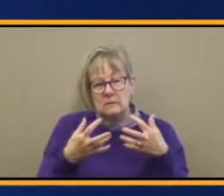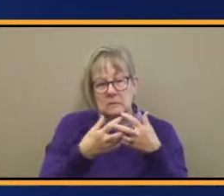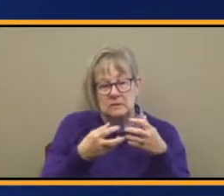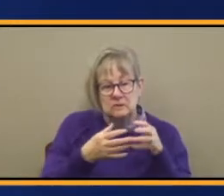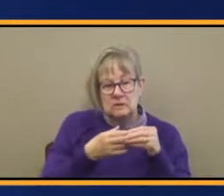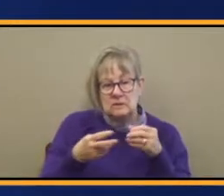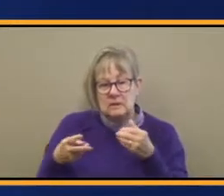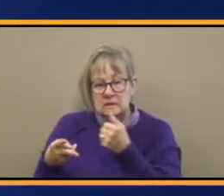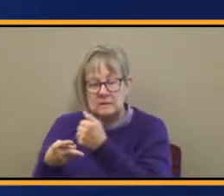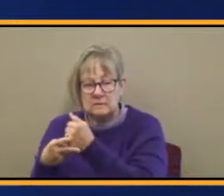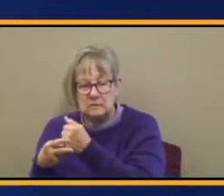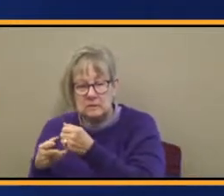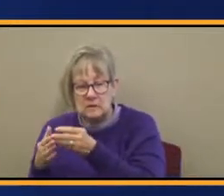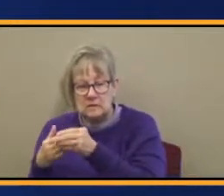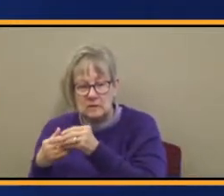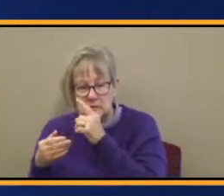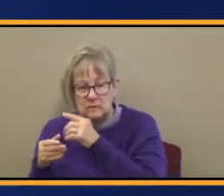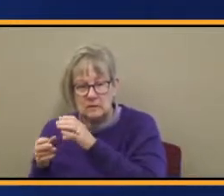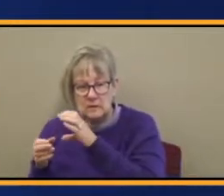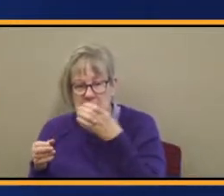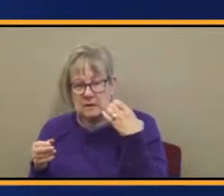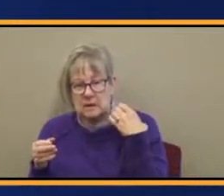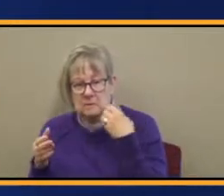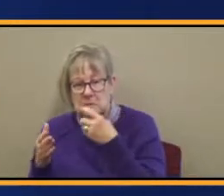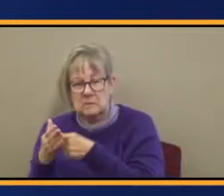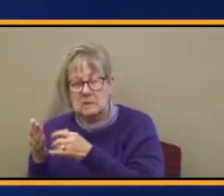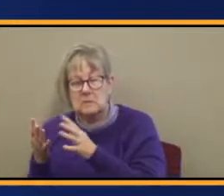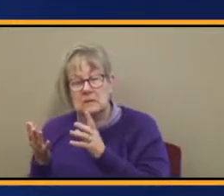capital plans. Some of them require matching grants